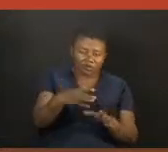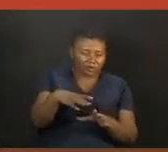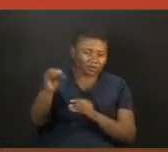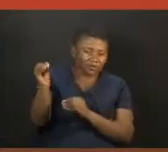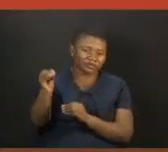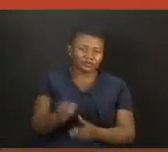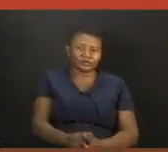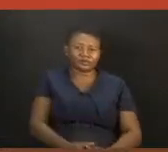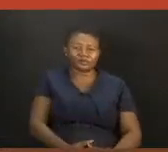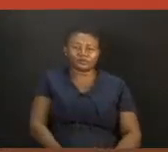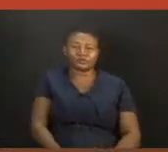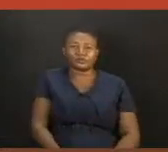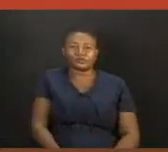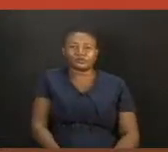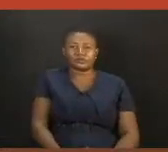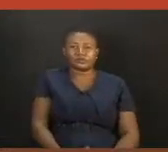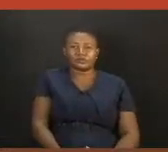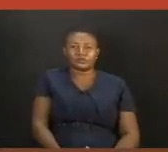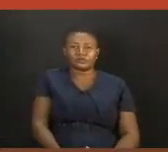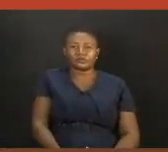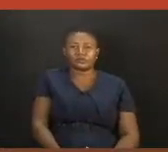discharged.